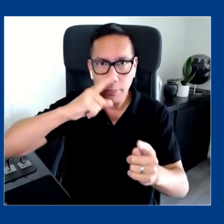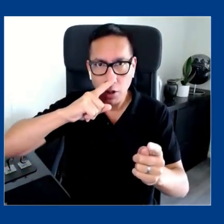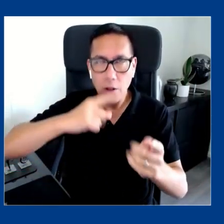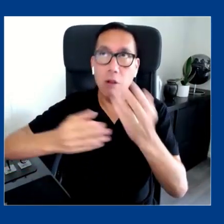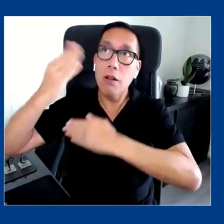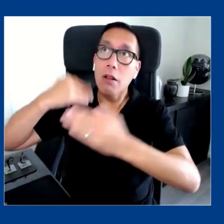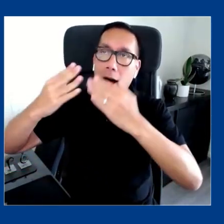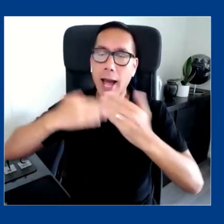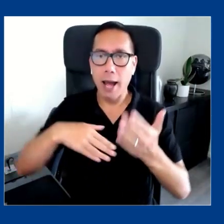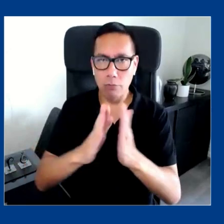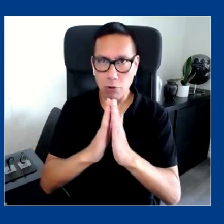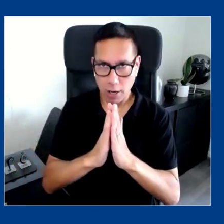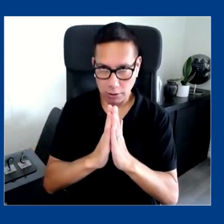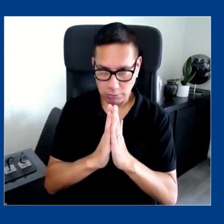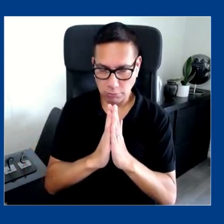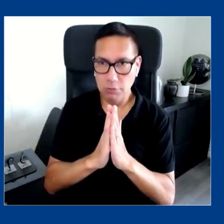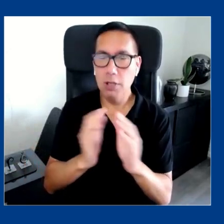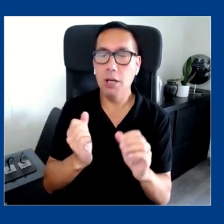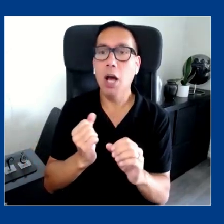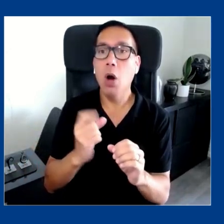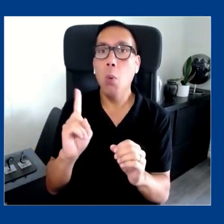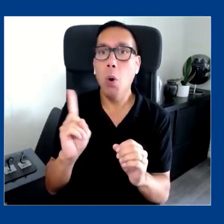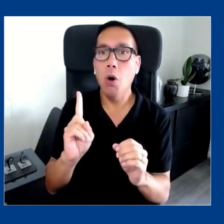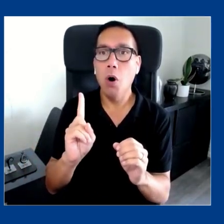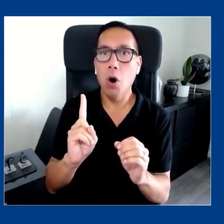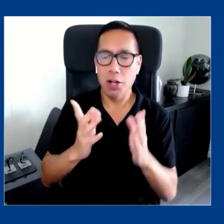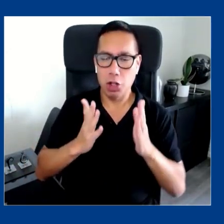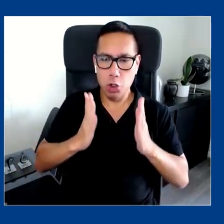of the mortality of his human body.